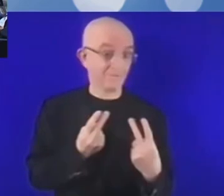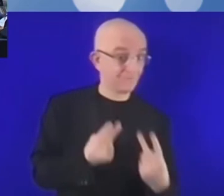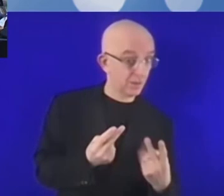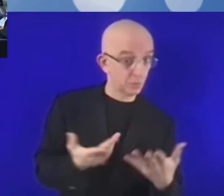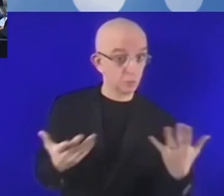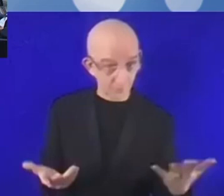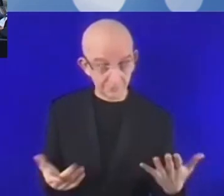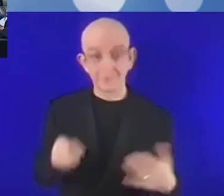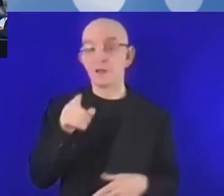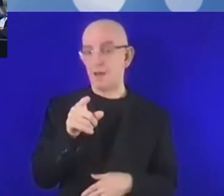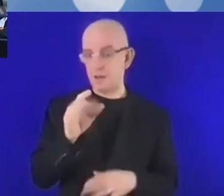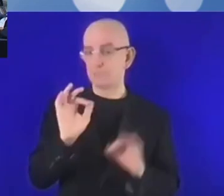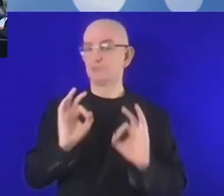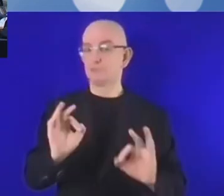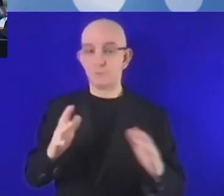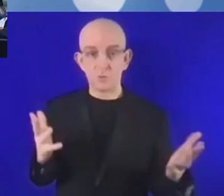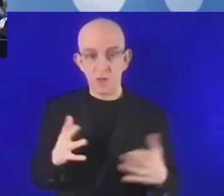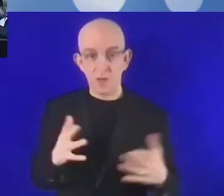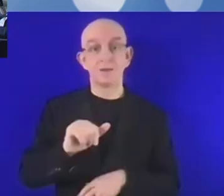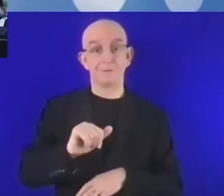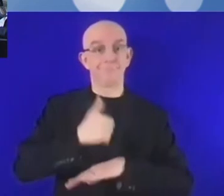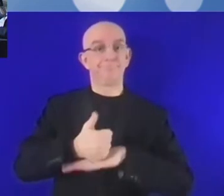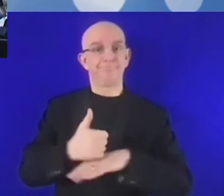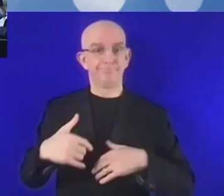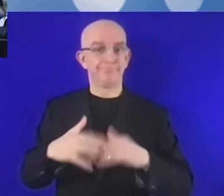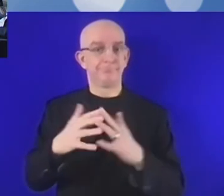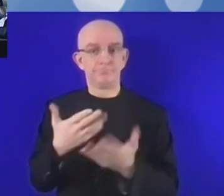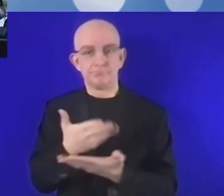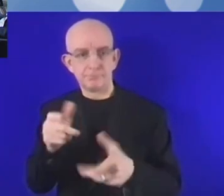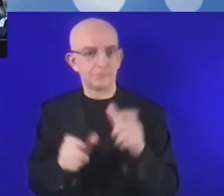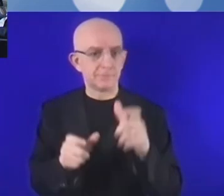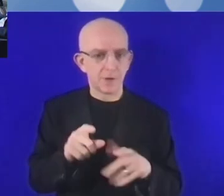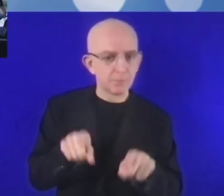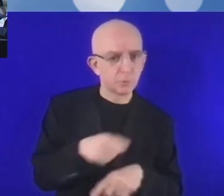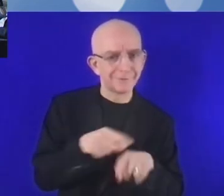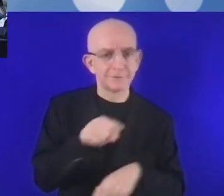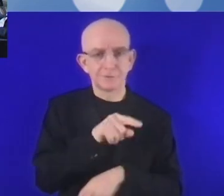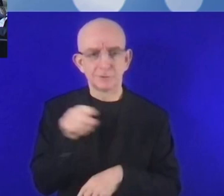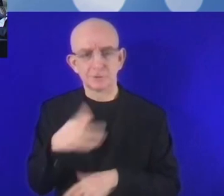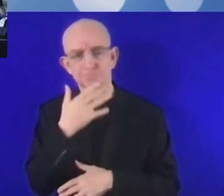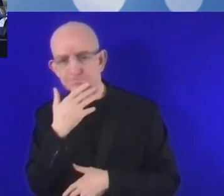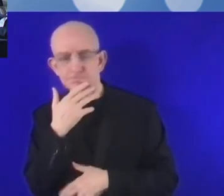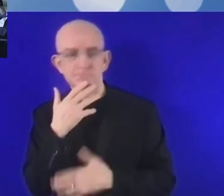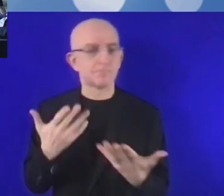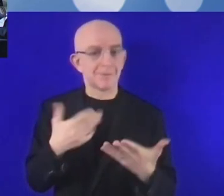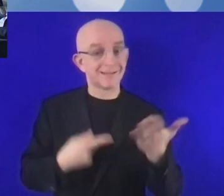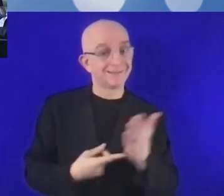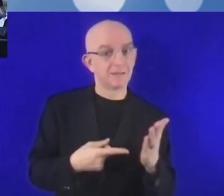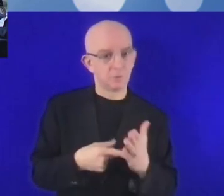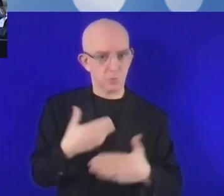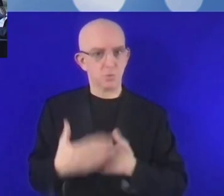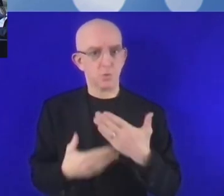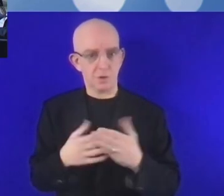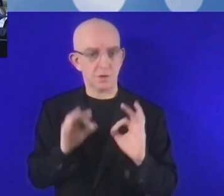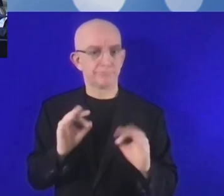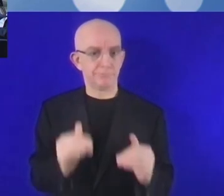technology is getting so much better so quickly that, frankly speaking, there isn't an awful lot of time left for us humans to